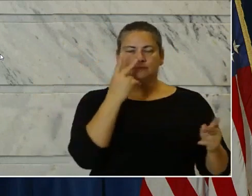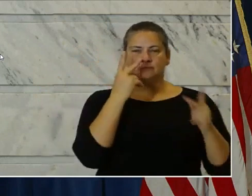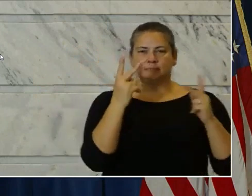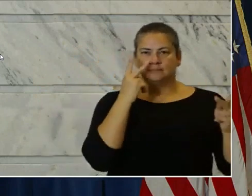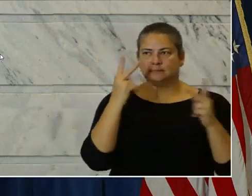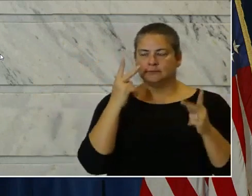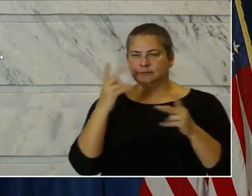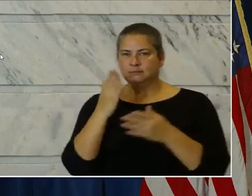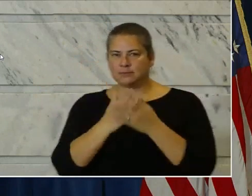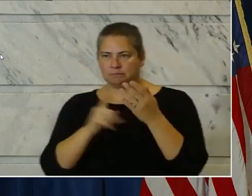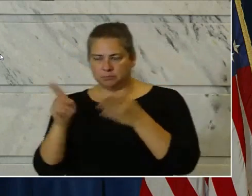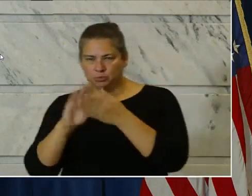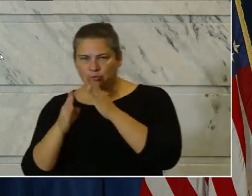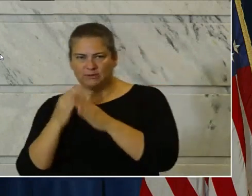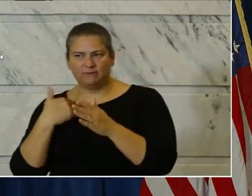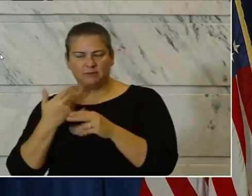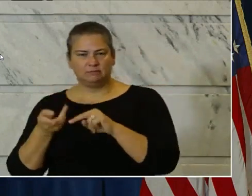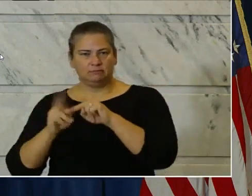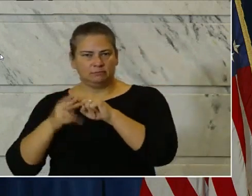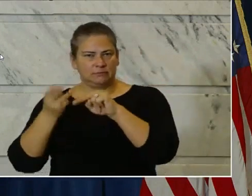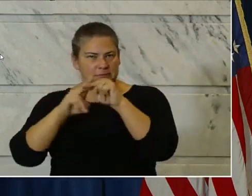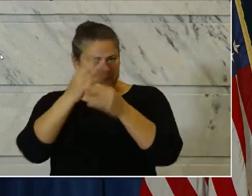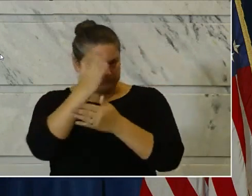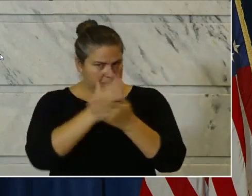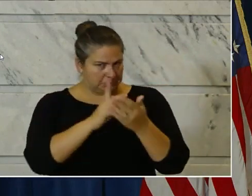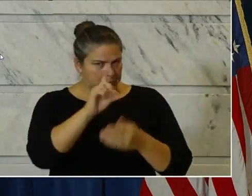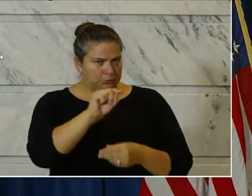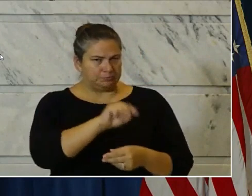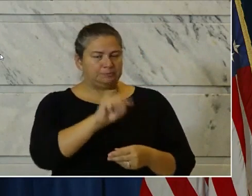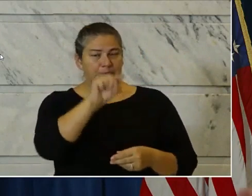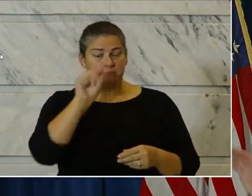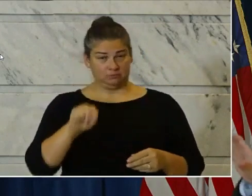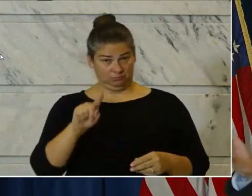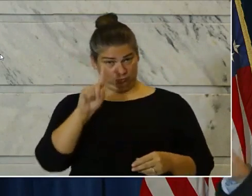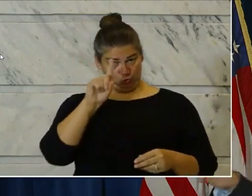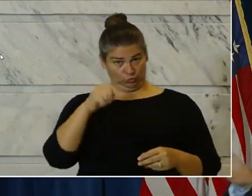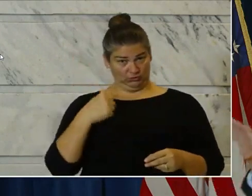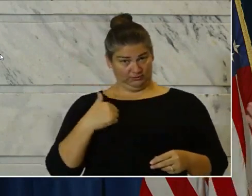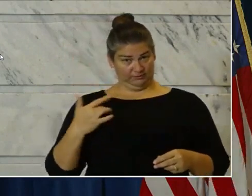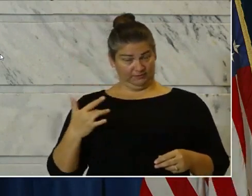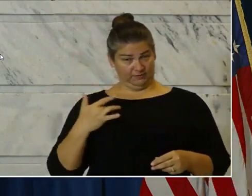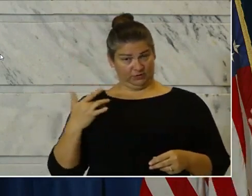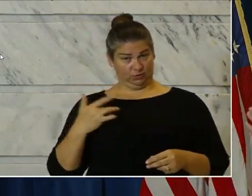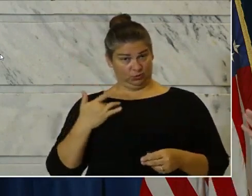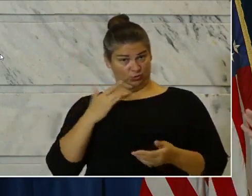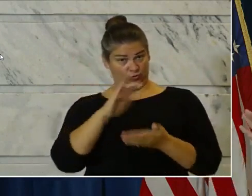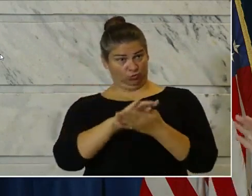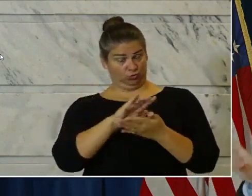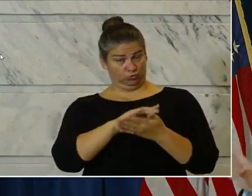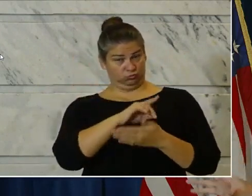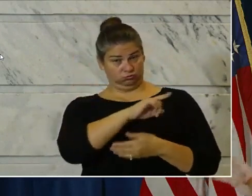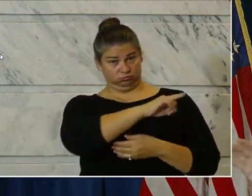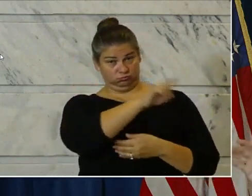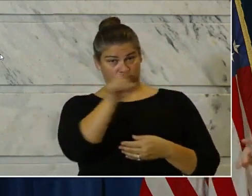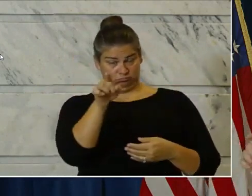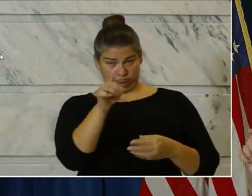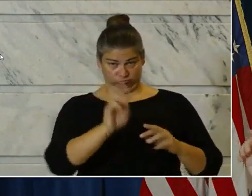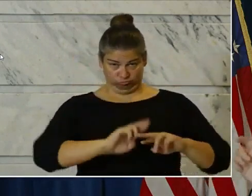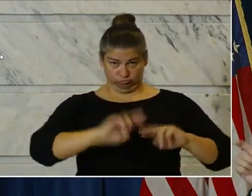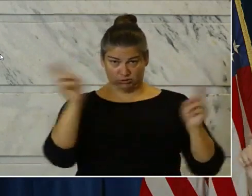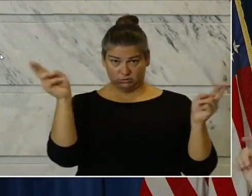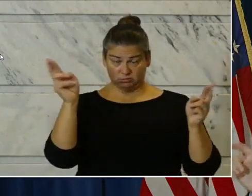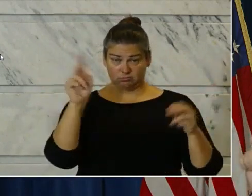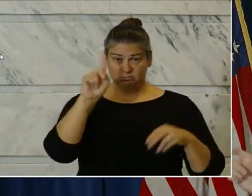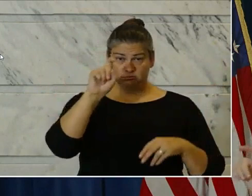some communities about dealing with COVID, am I confident about our schools and being ready for